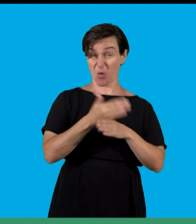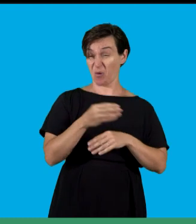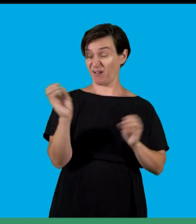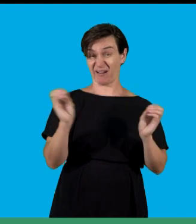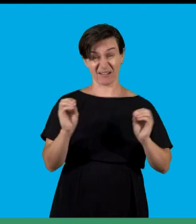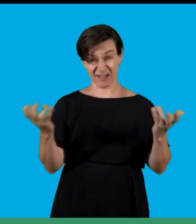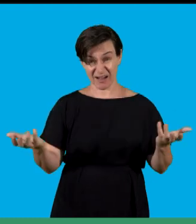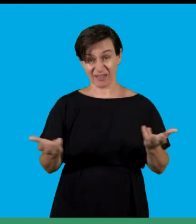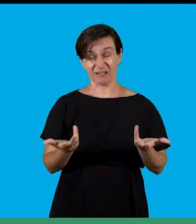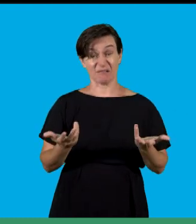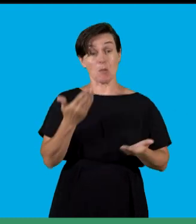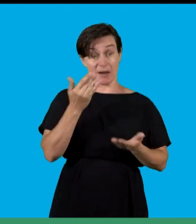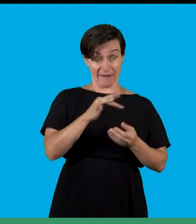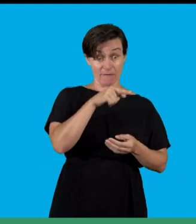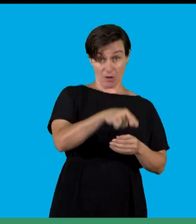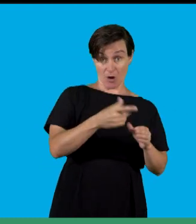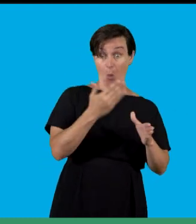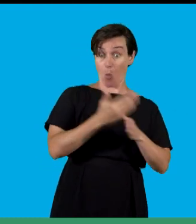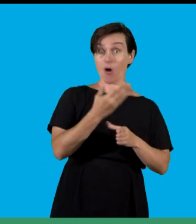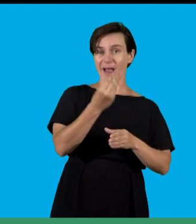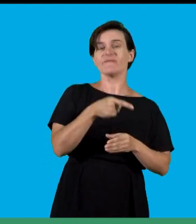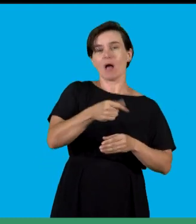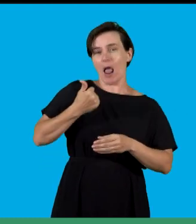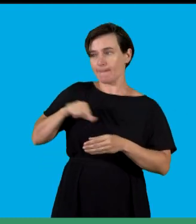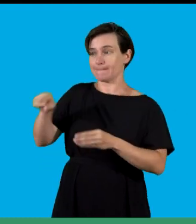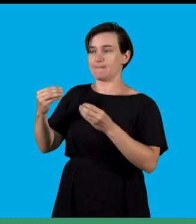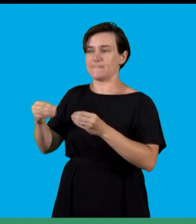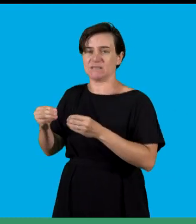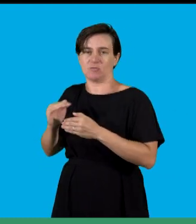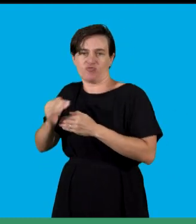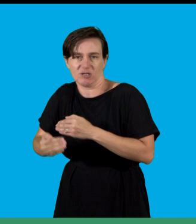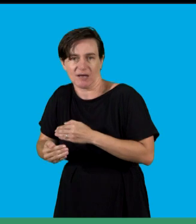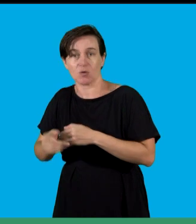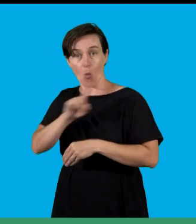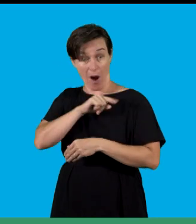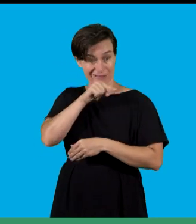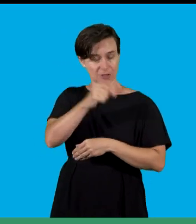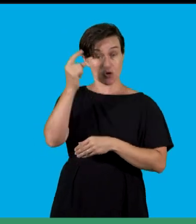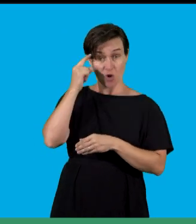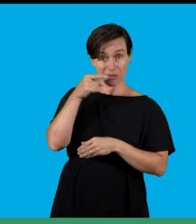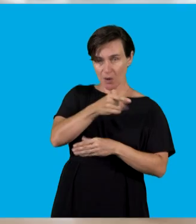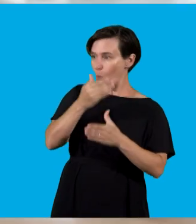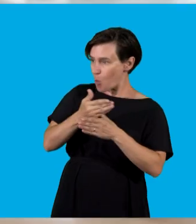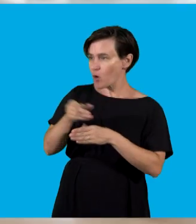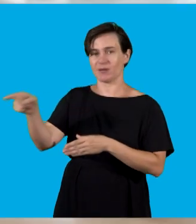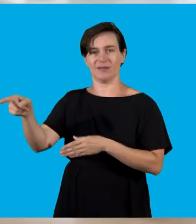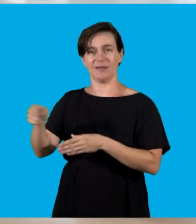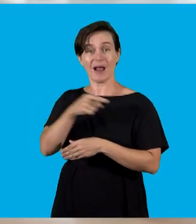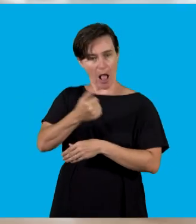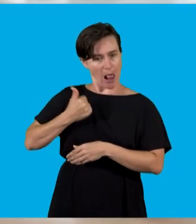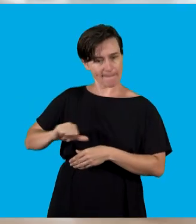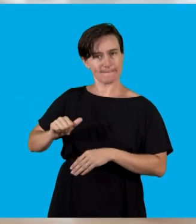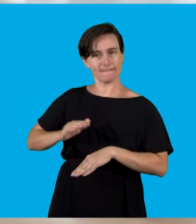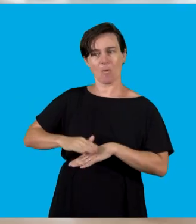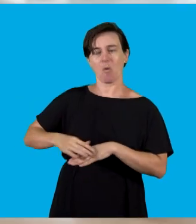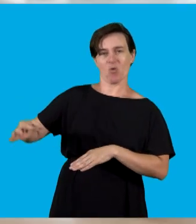community, those people are going to protect the business, because they would know that that's where they get their income in terms of salary